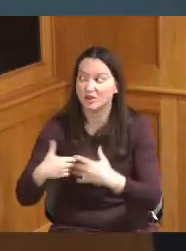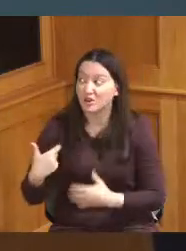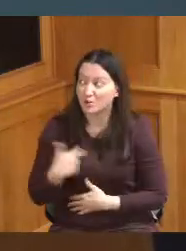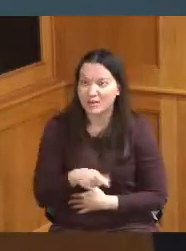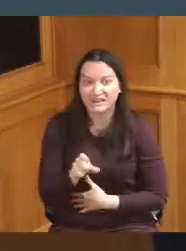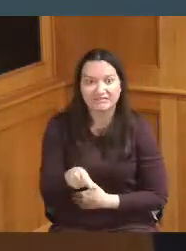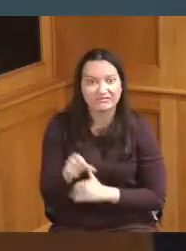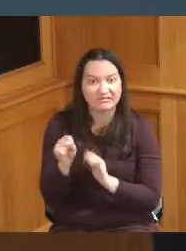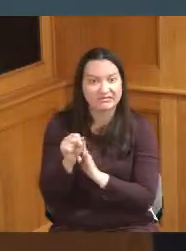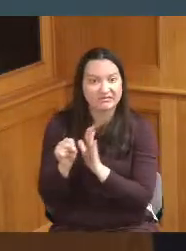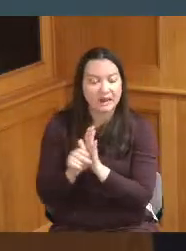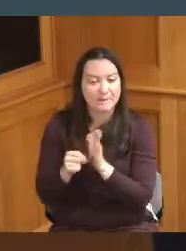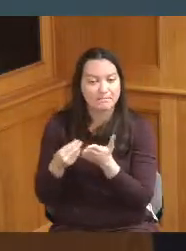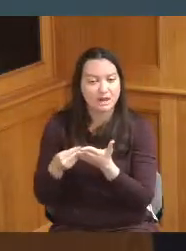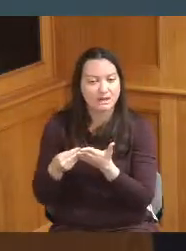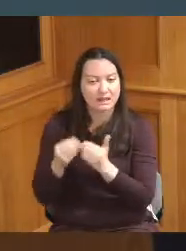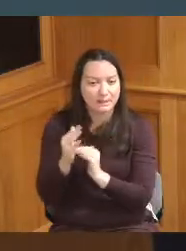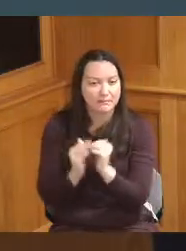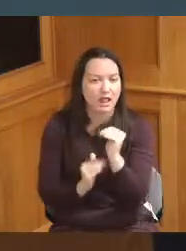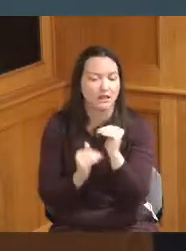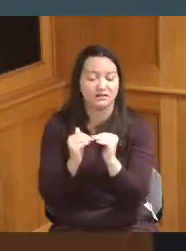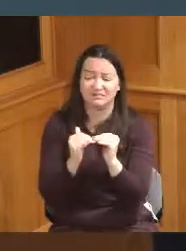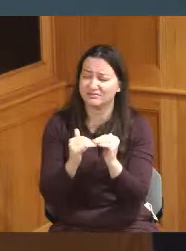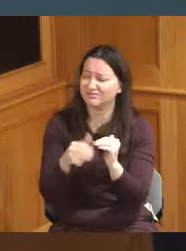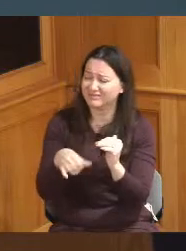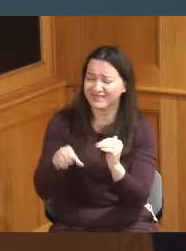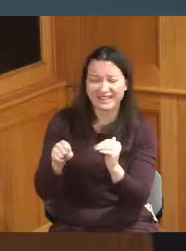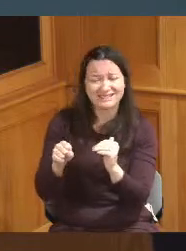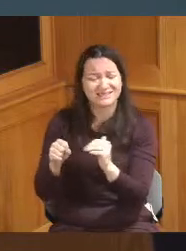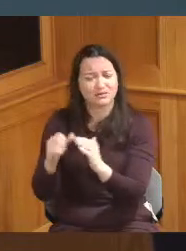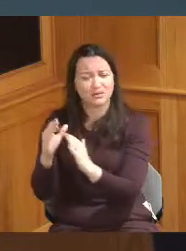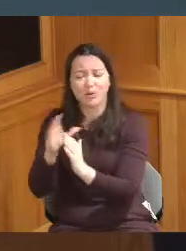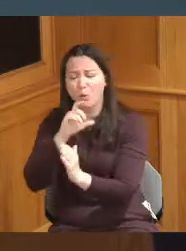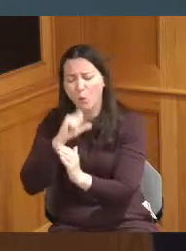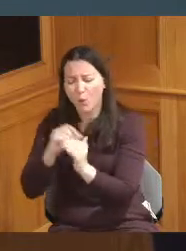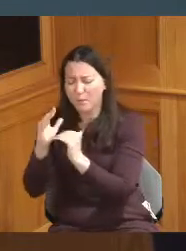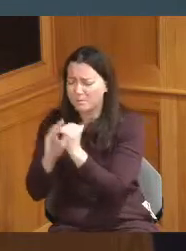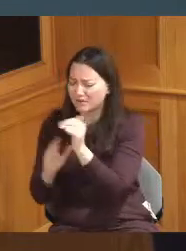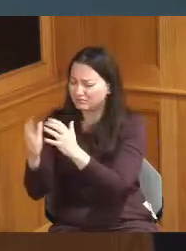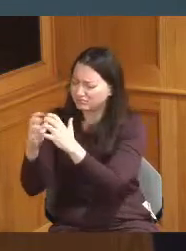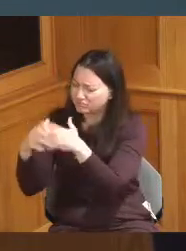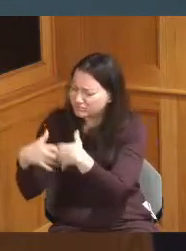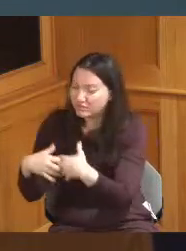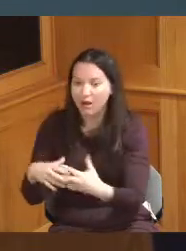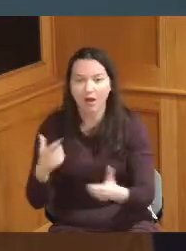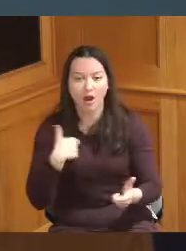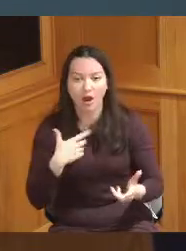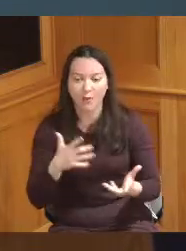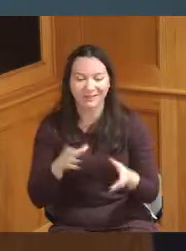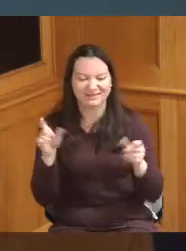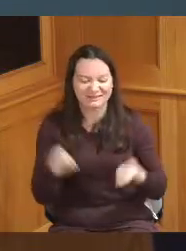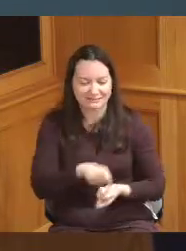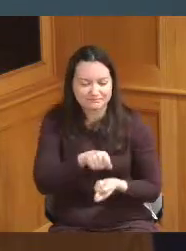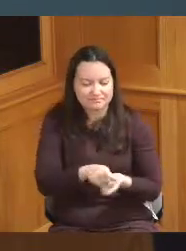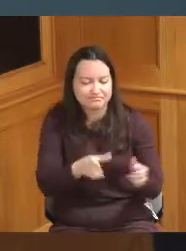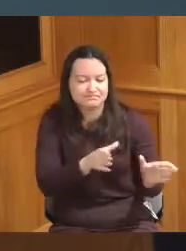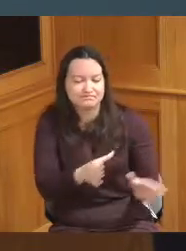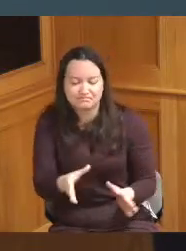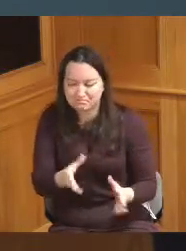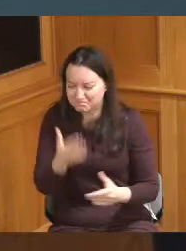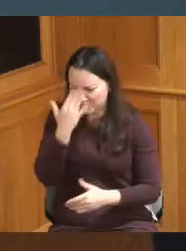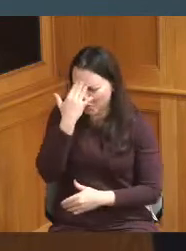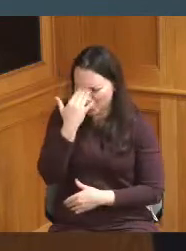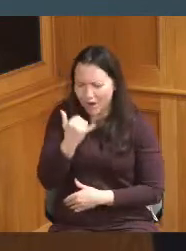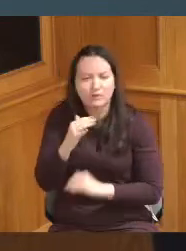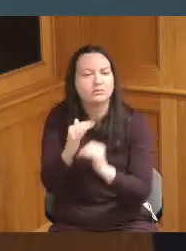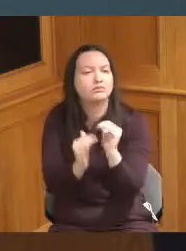money to build up. And so, yes, we're tearing these things down, but I want to tear things down with a strategy on what's going to be built